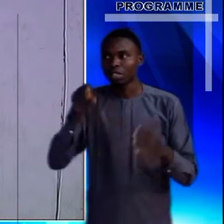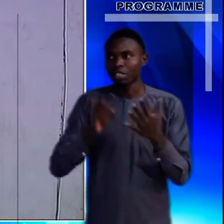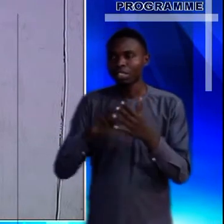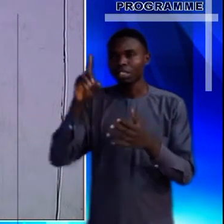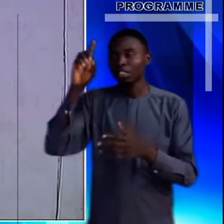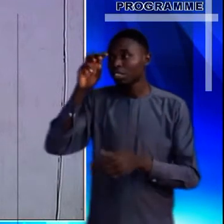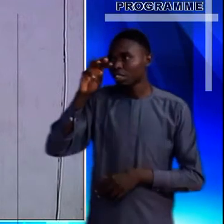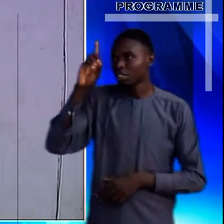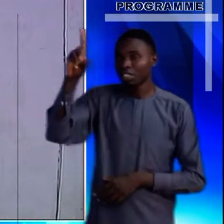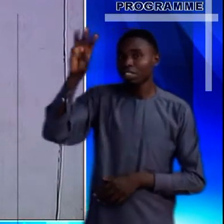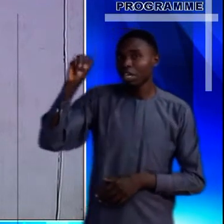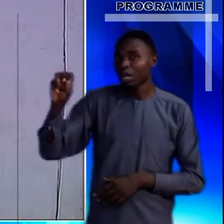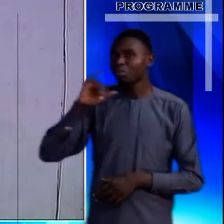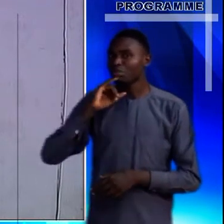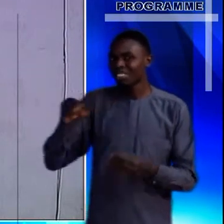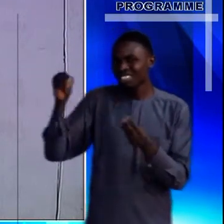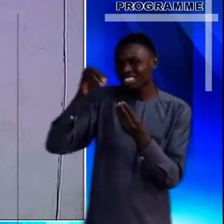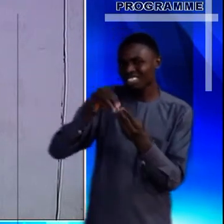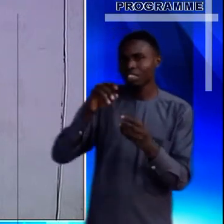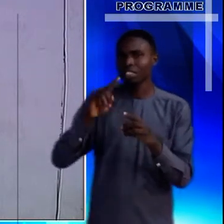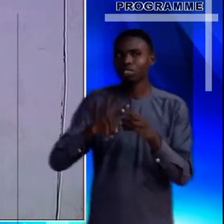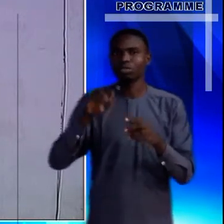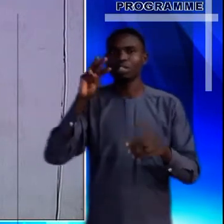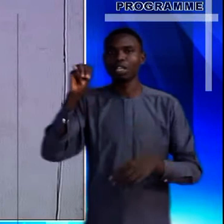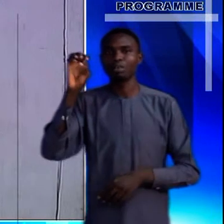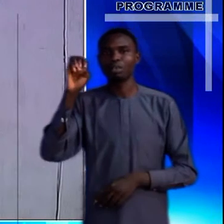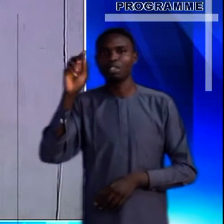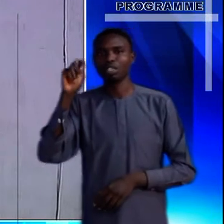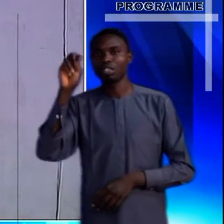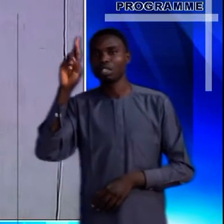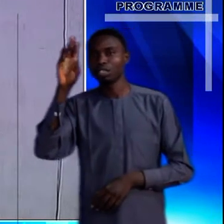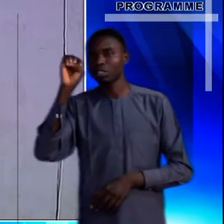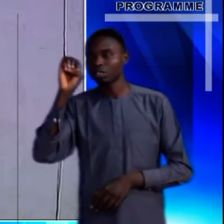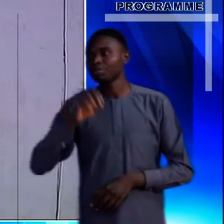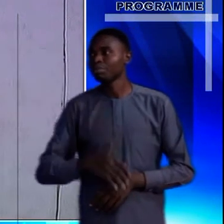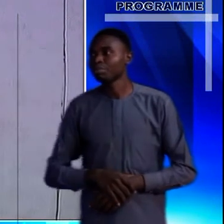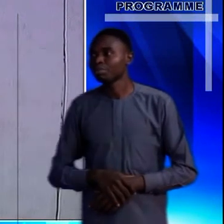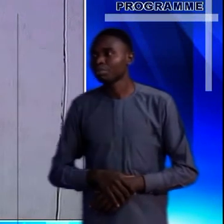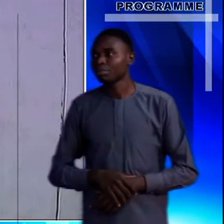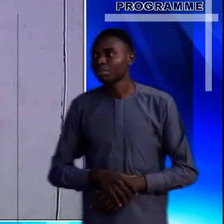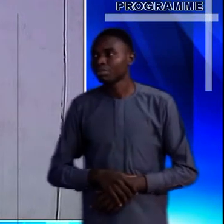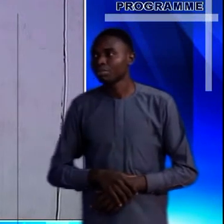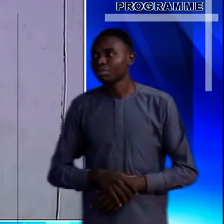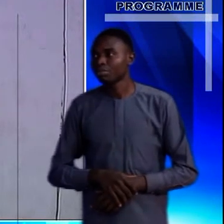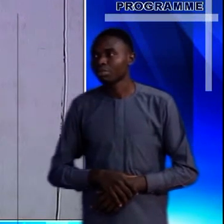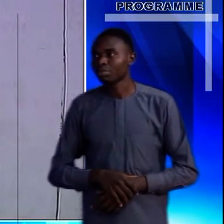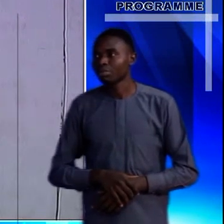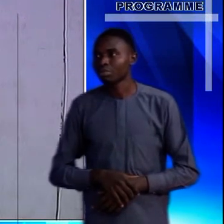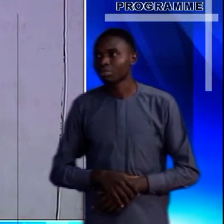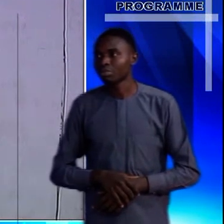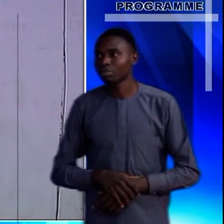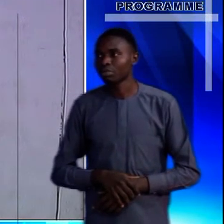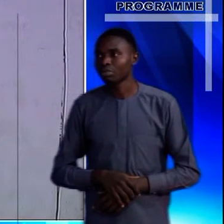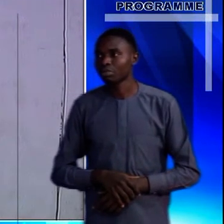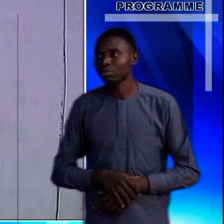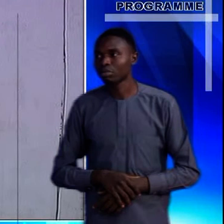meter, while this centi is a prefix added to our meter, milli is a prefix added to our meter.